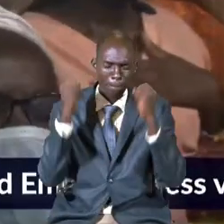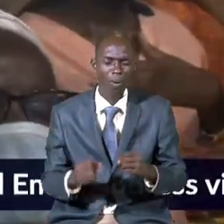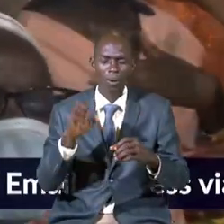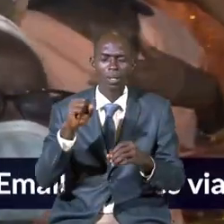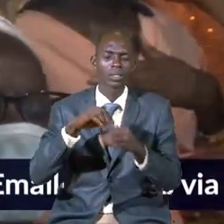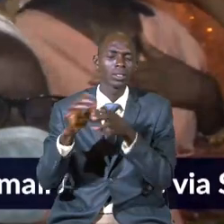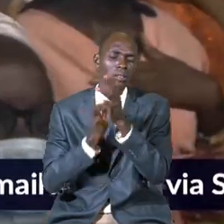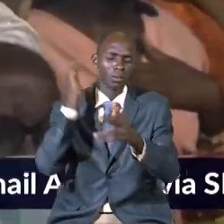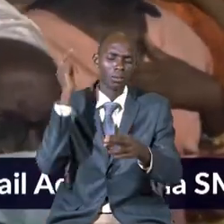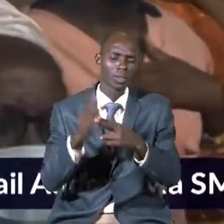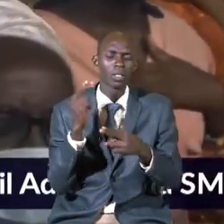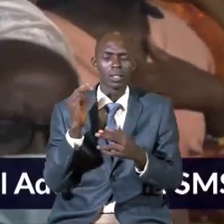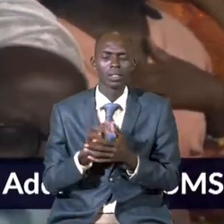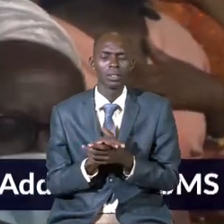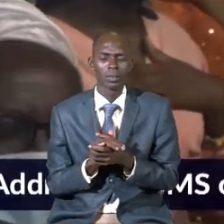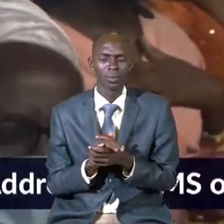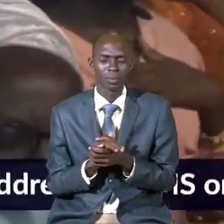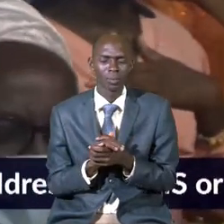name